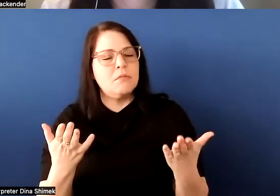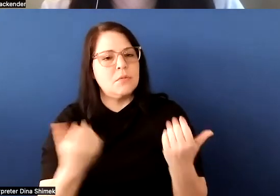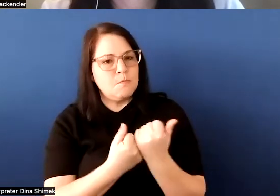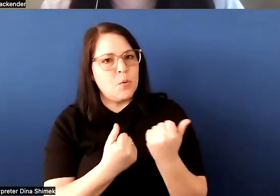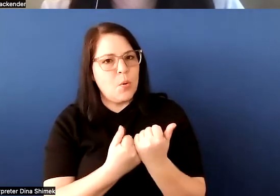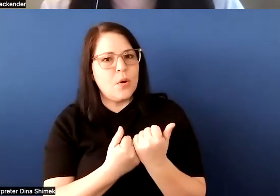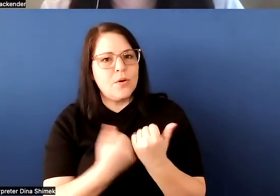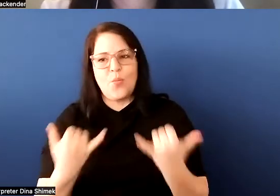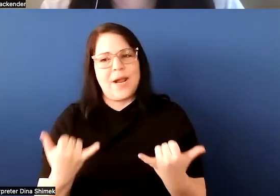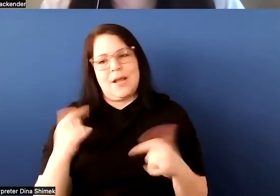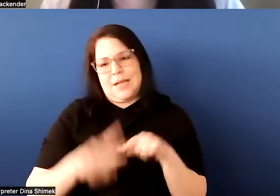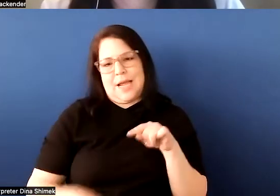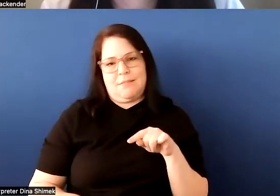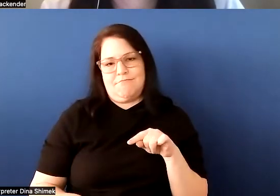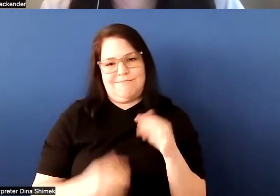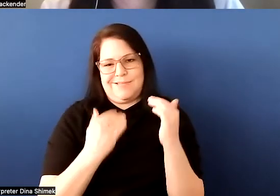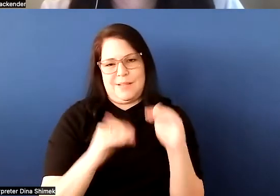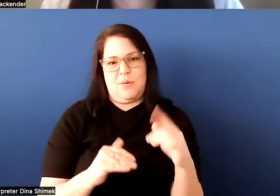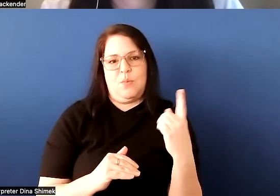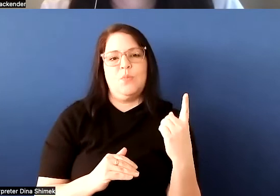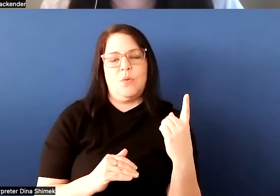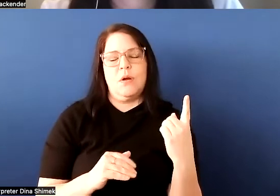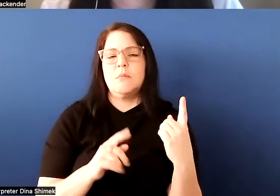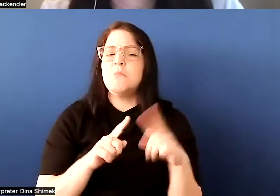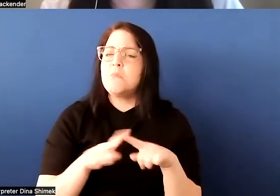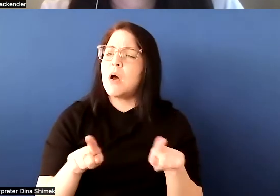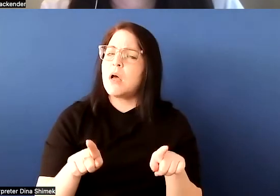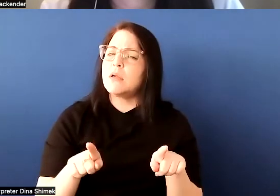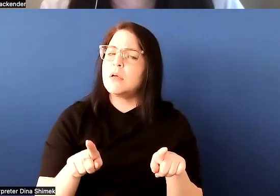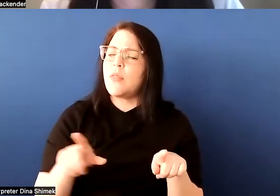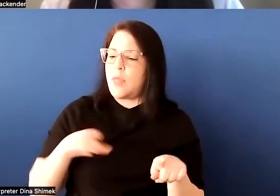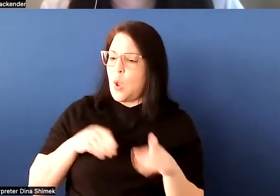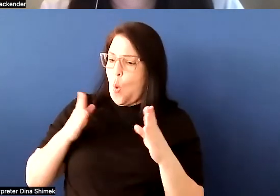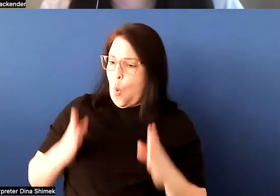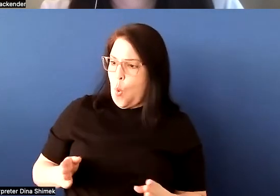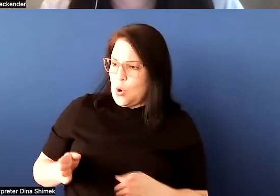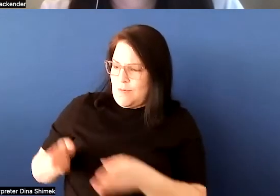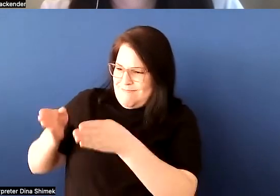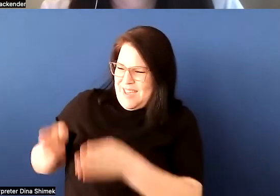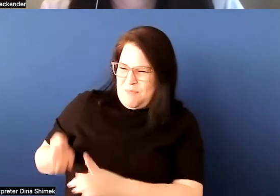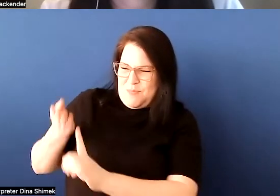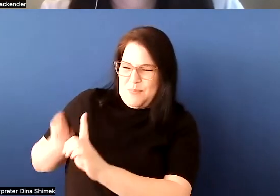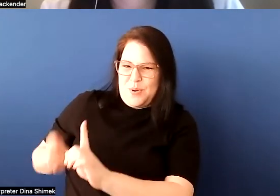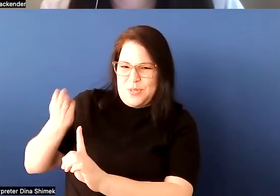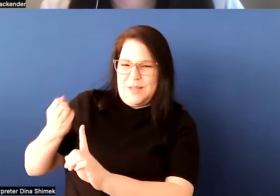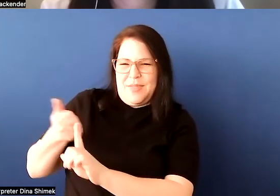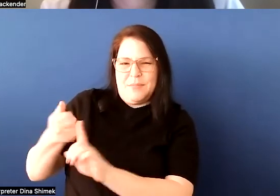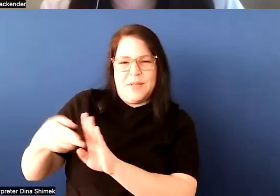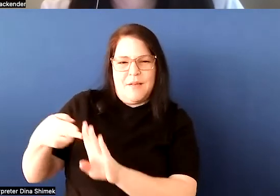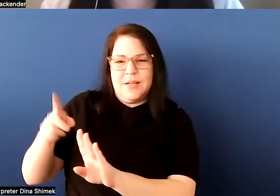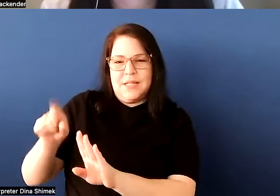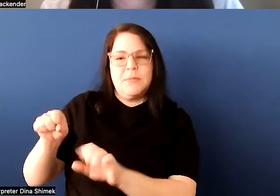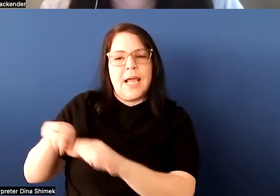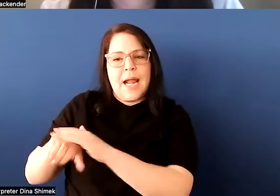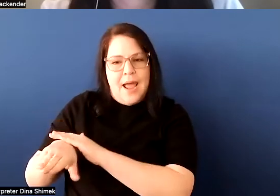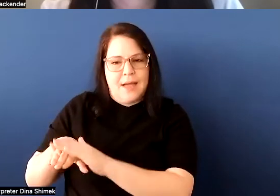at this time, no. But it is important to know that the owner of the account, so the individual with a disability, has access